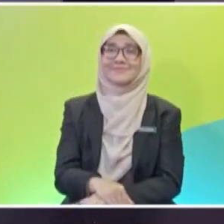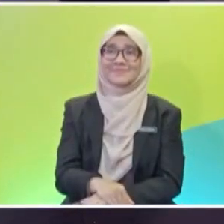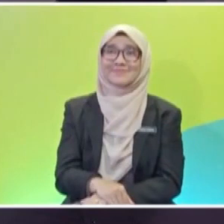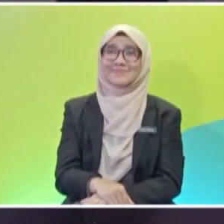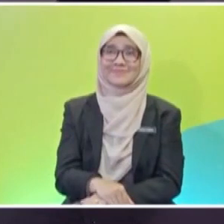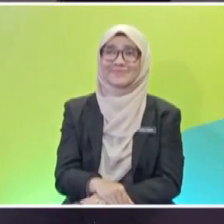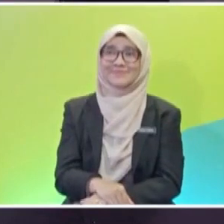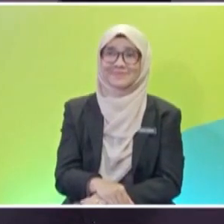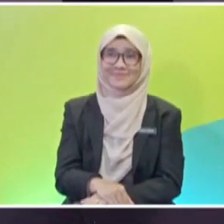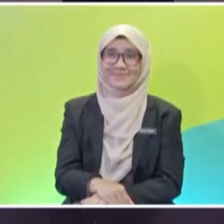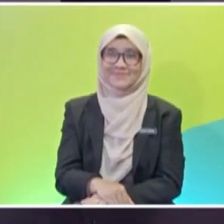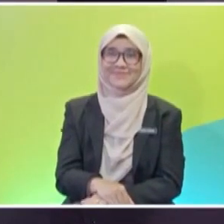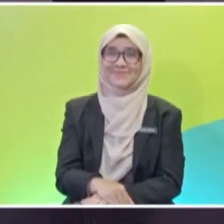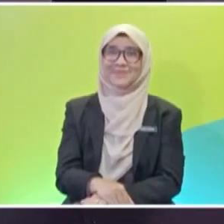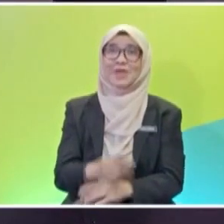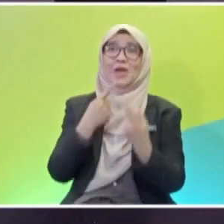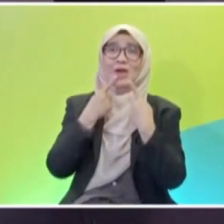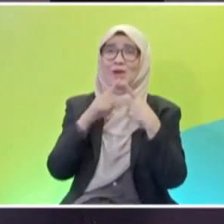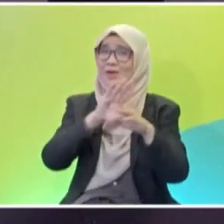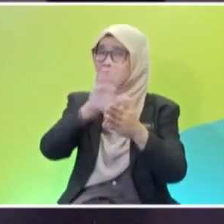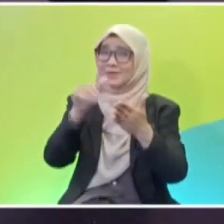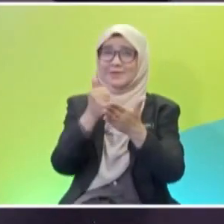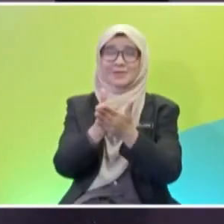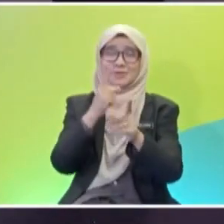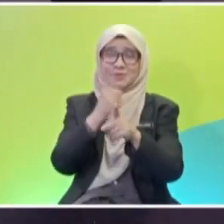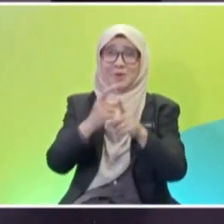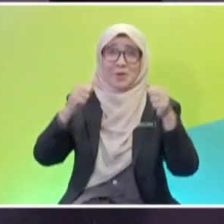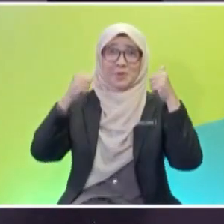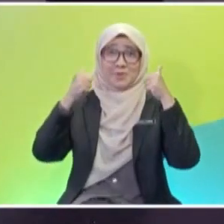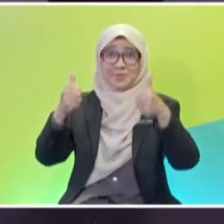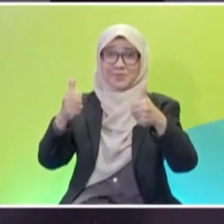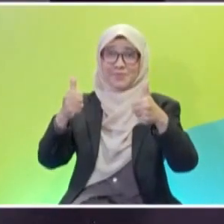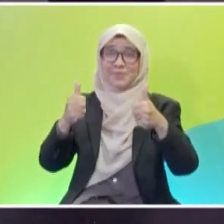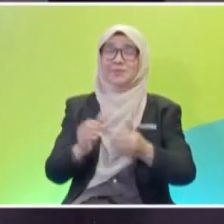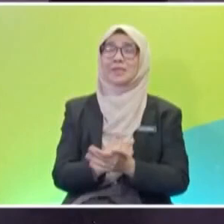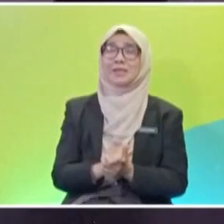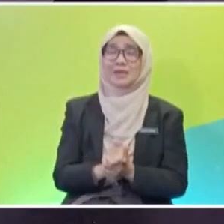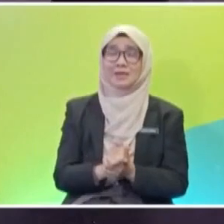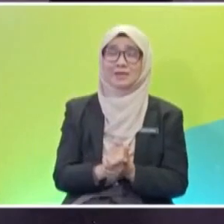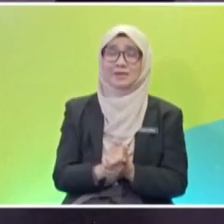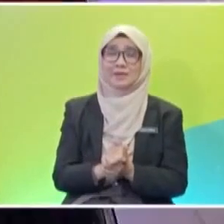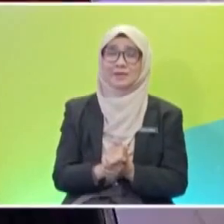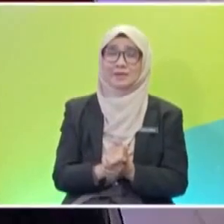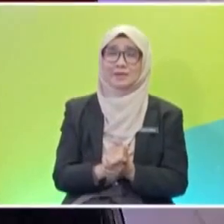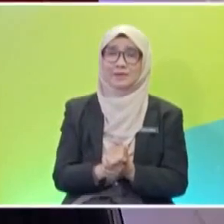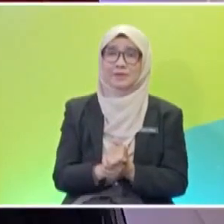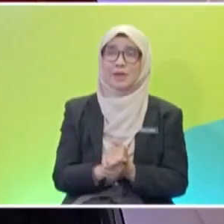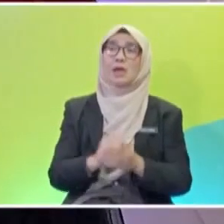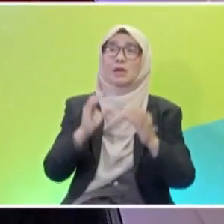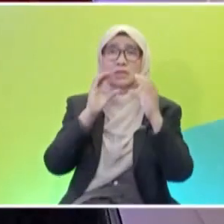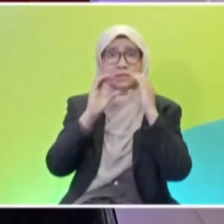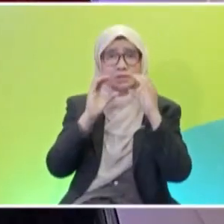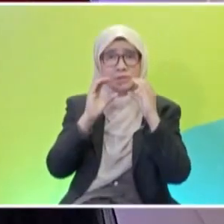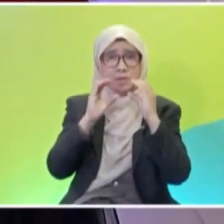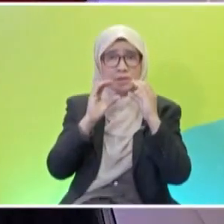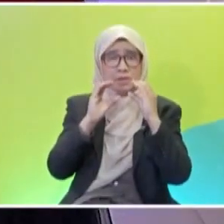answers, how much yes. would you rate them or give them? Okay, because mm-hmm. speaking is, in my opinion, one of the toughest skills